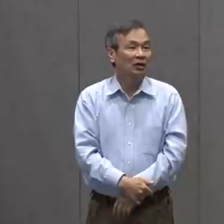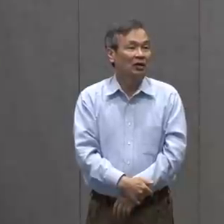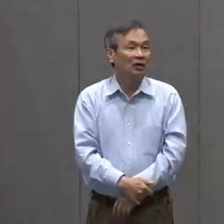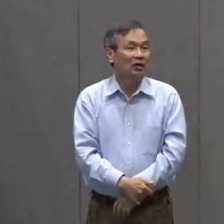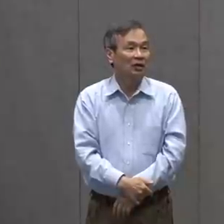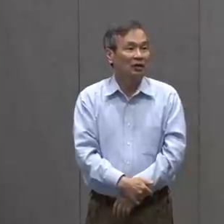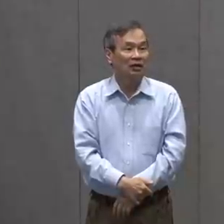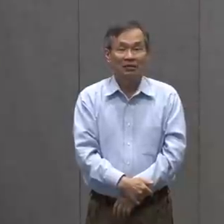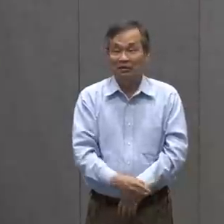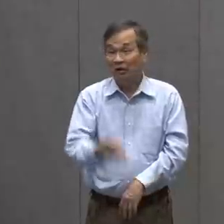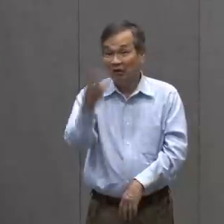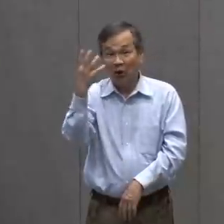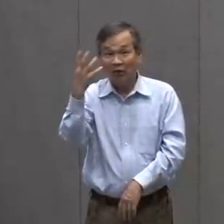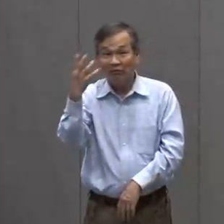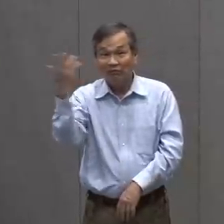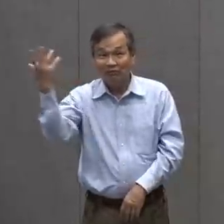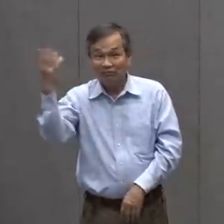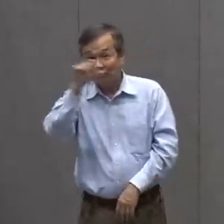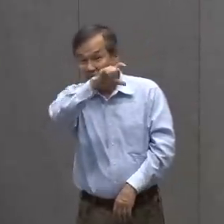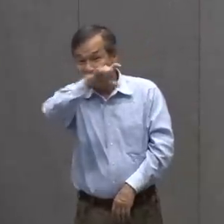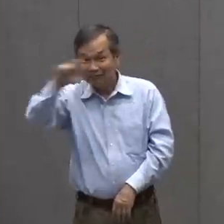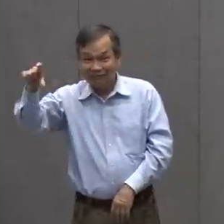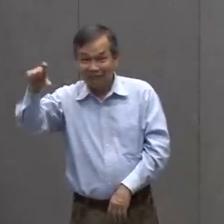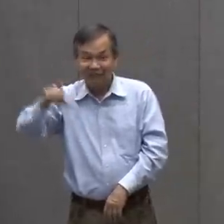She got it.